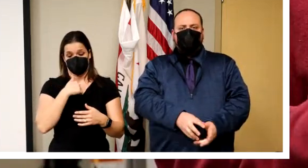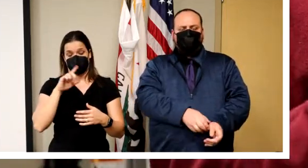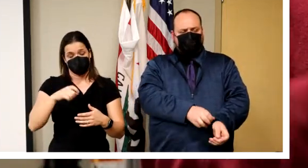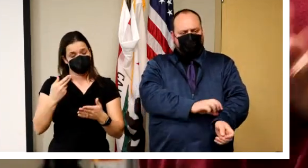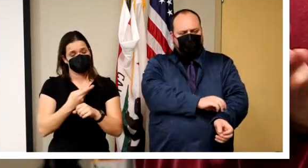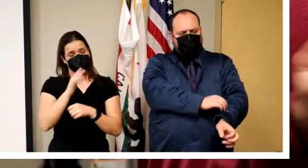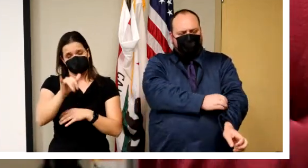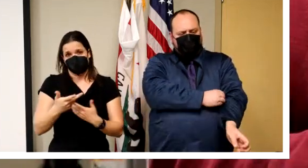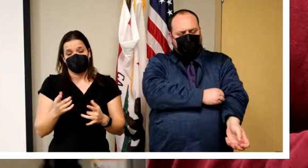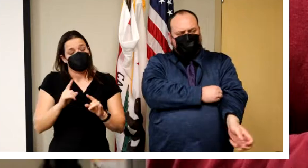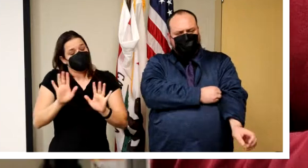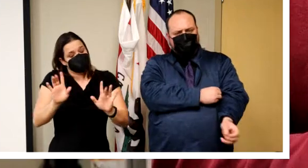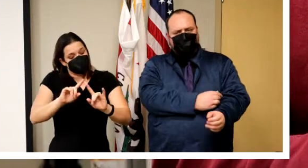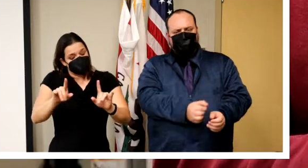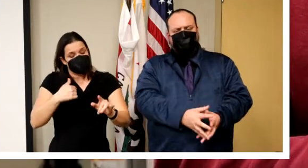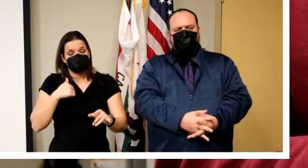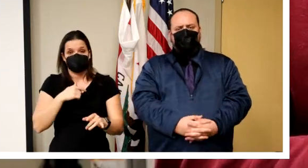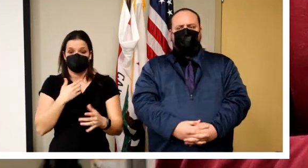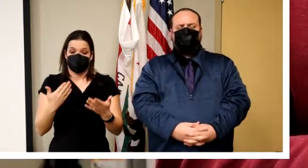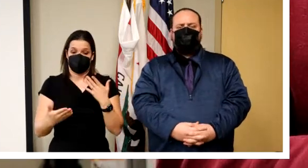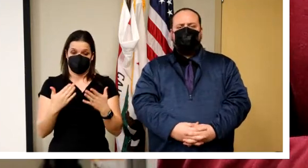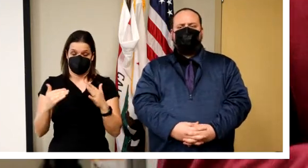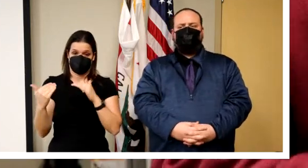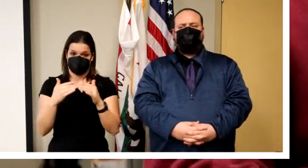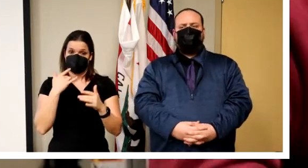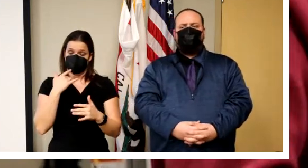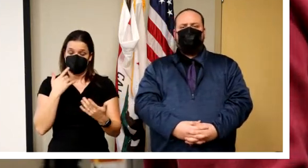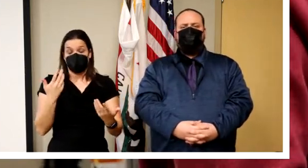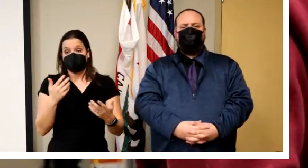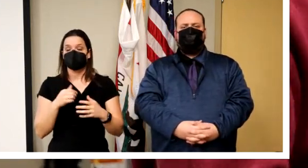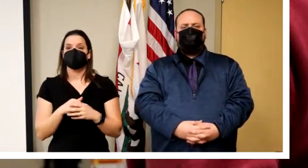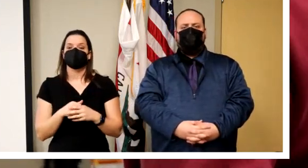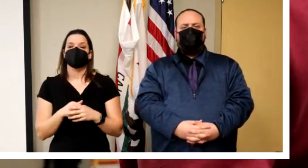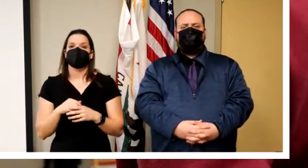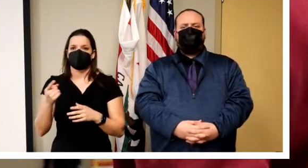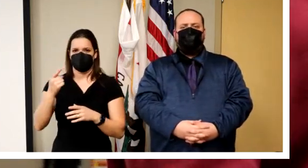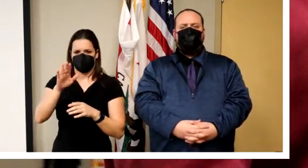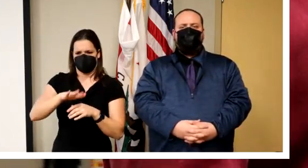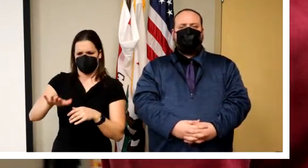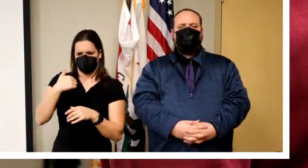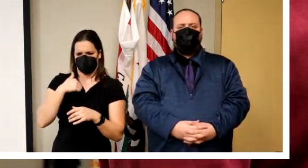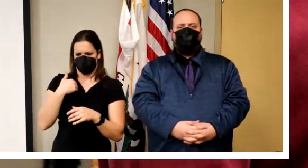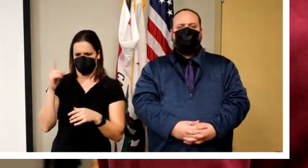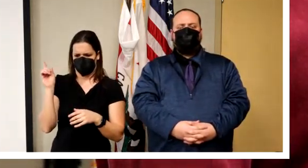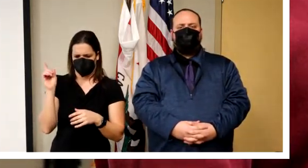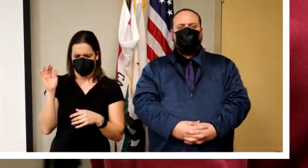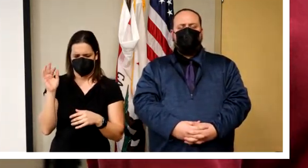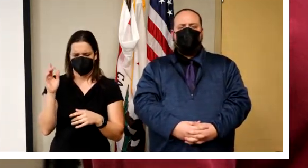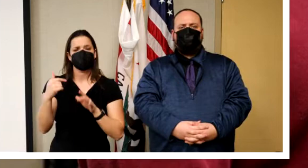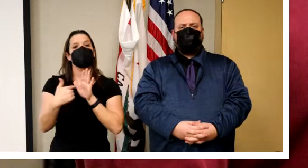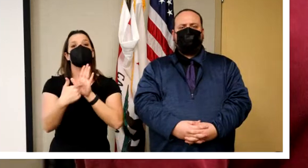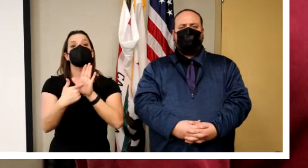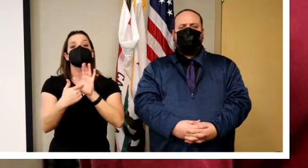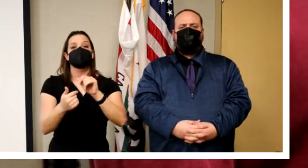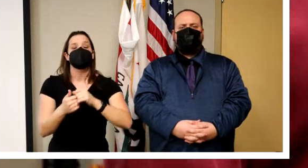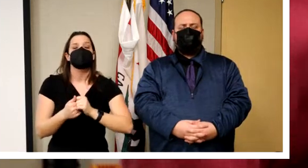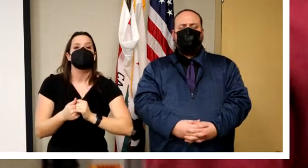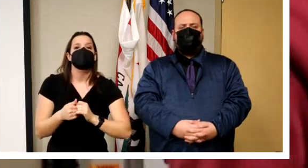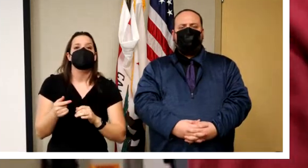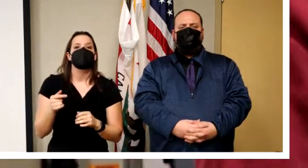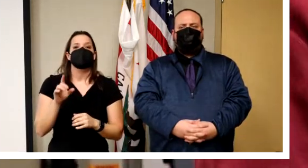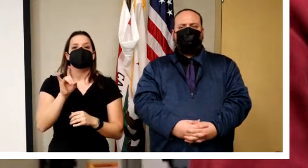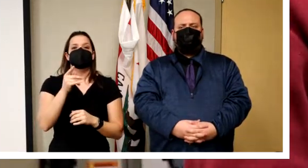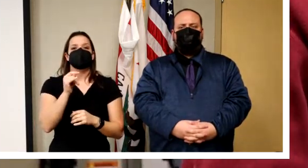use. But you very well might be justified to say, well, in this one district that we have, well, for example, we